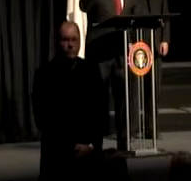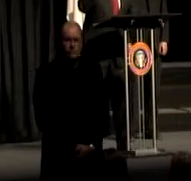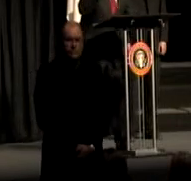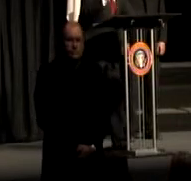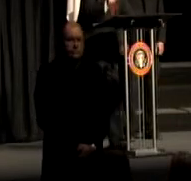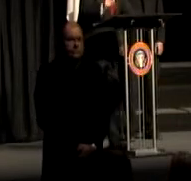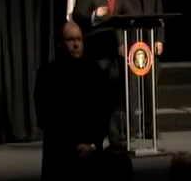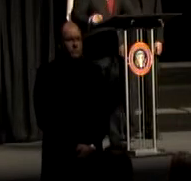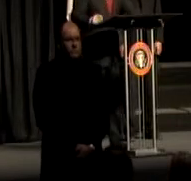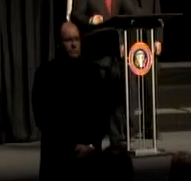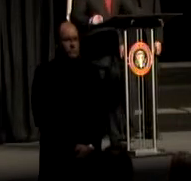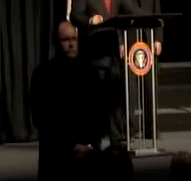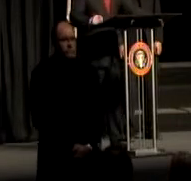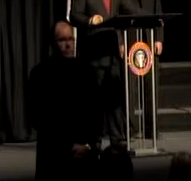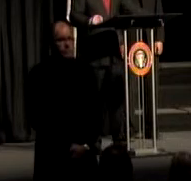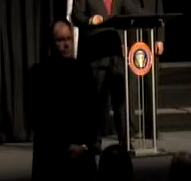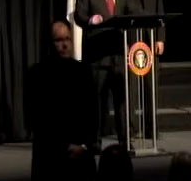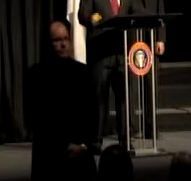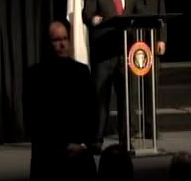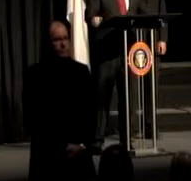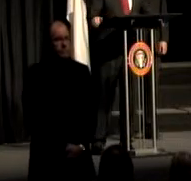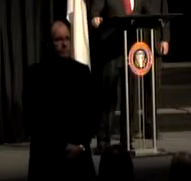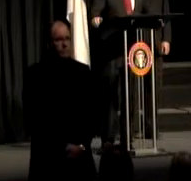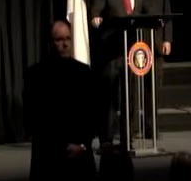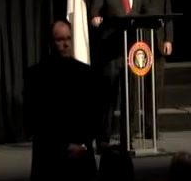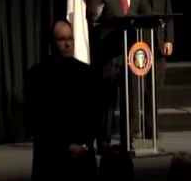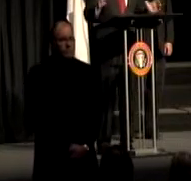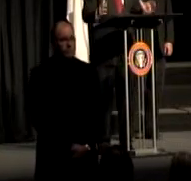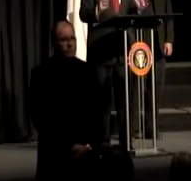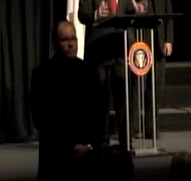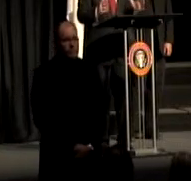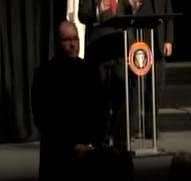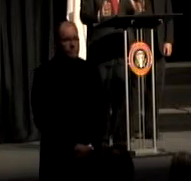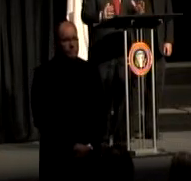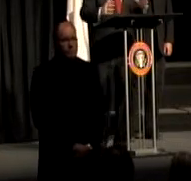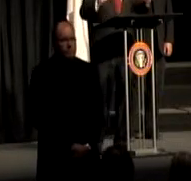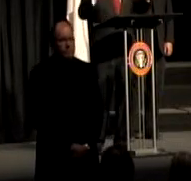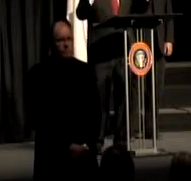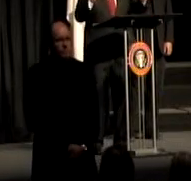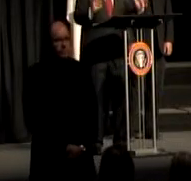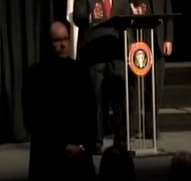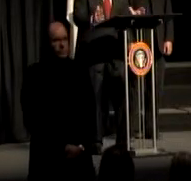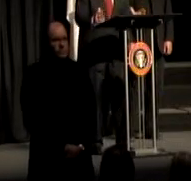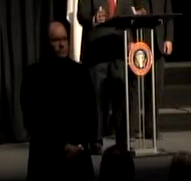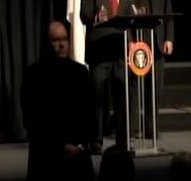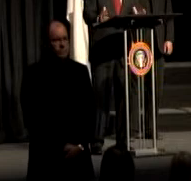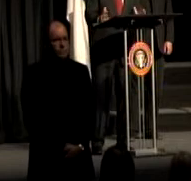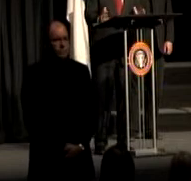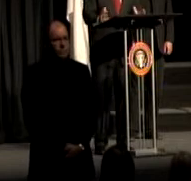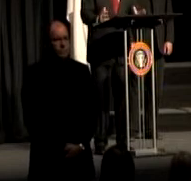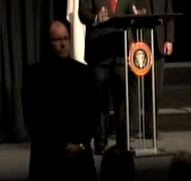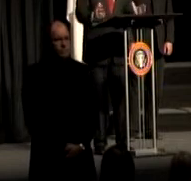they do not want you to succeed Satan wants you to be miserable and the only way that we pray is when we get our knees